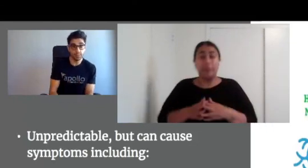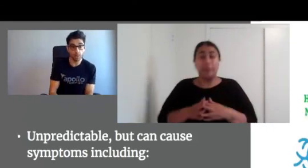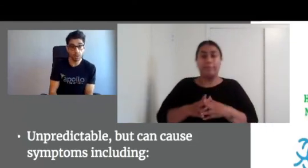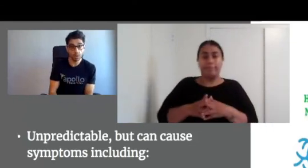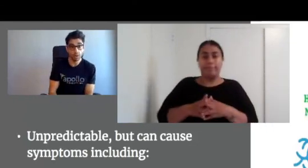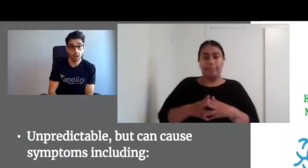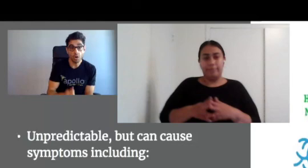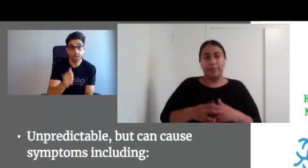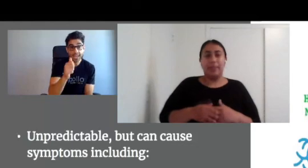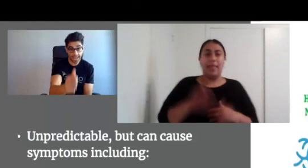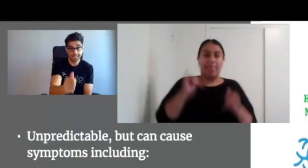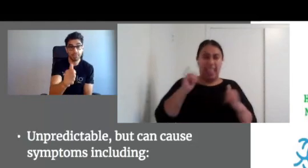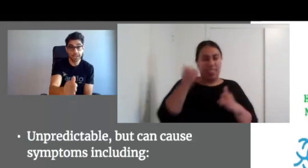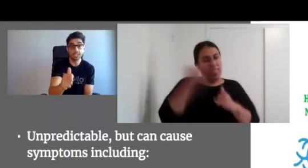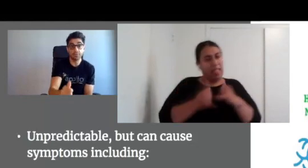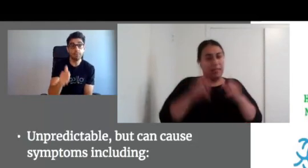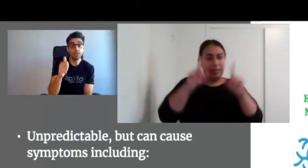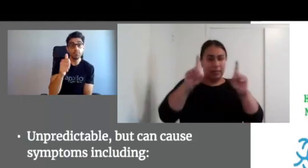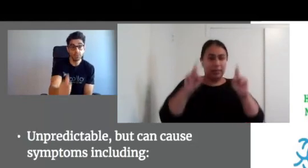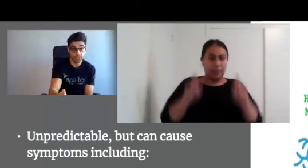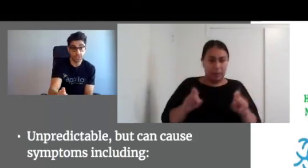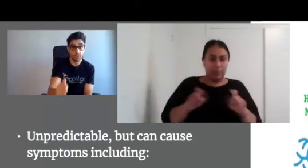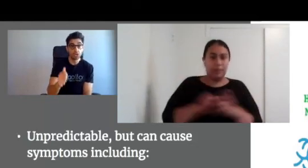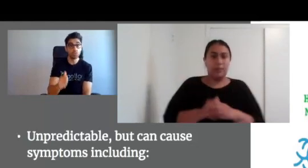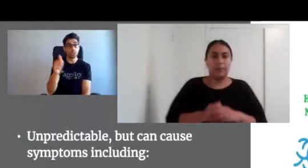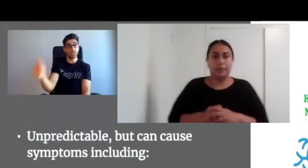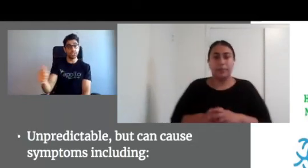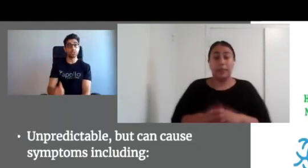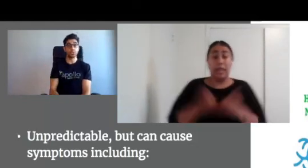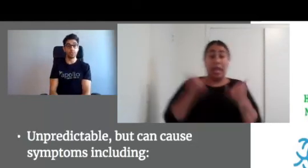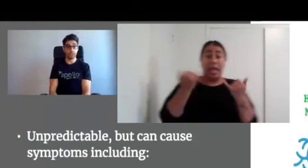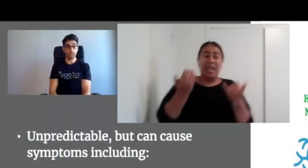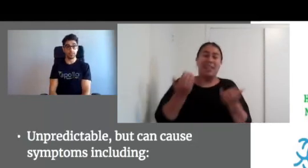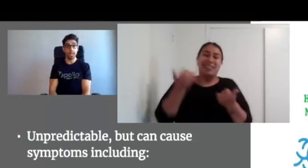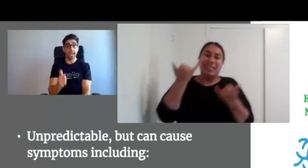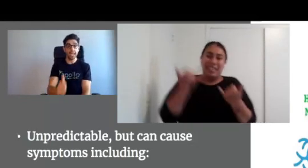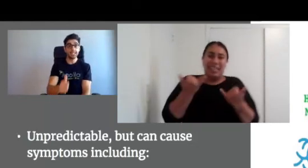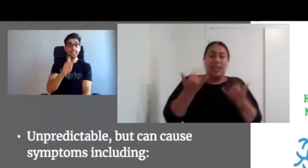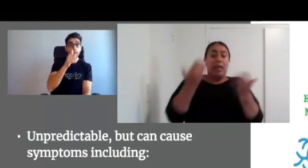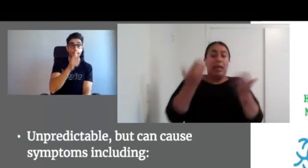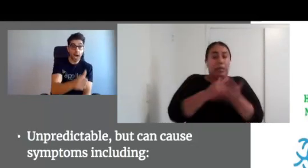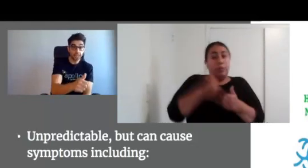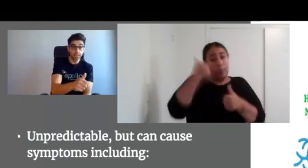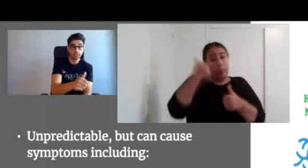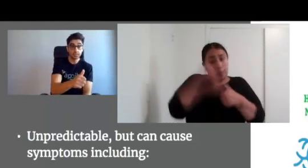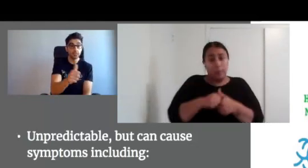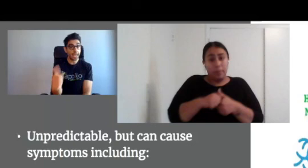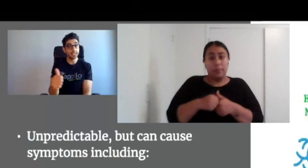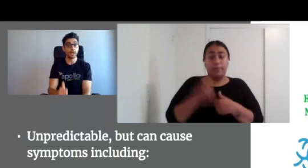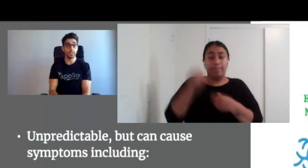testing for are the antibodies from the immune system towards the central nervous system,